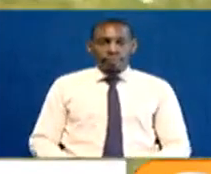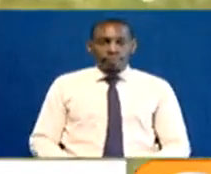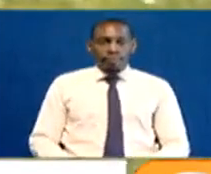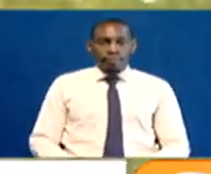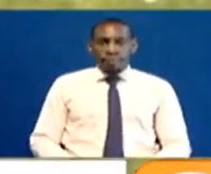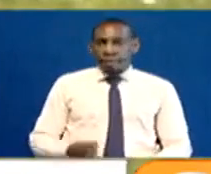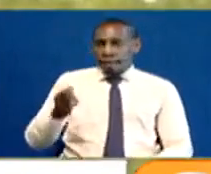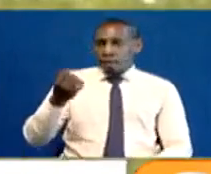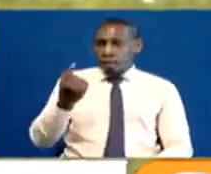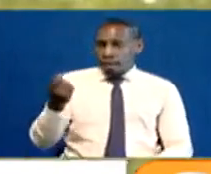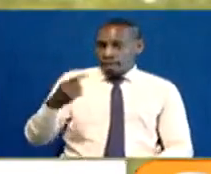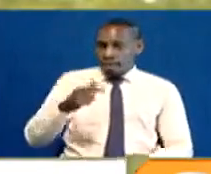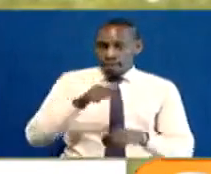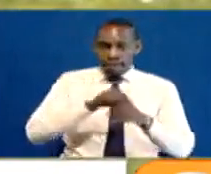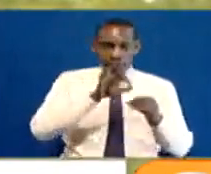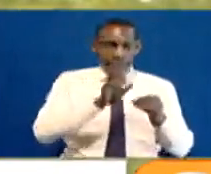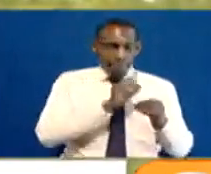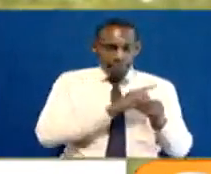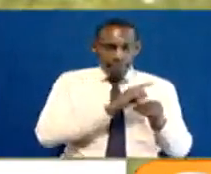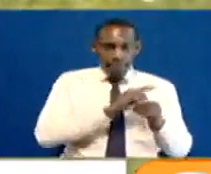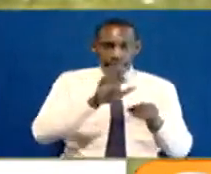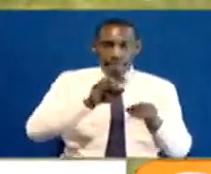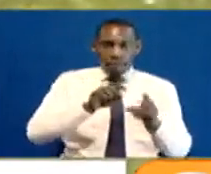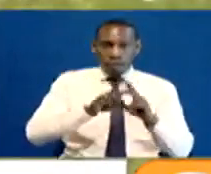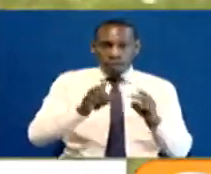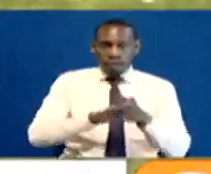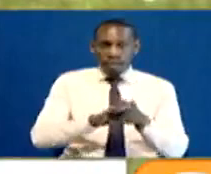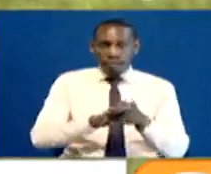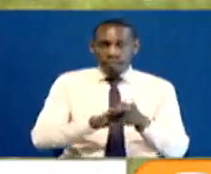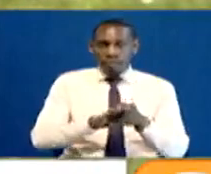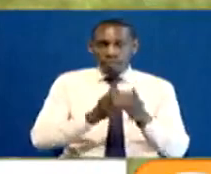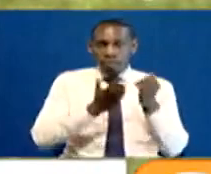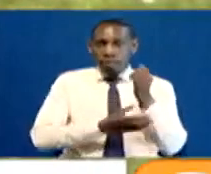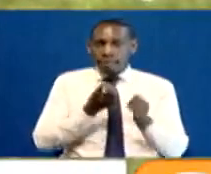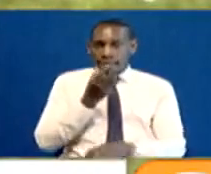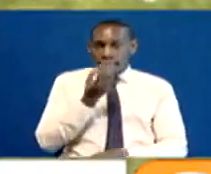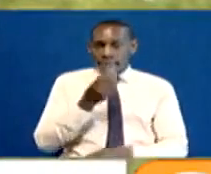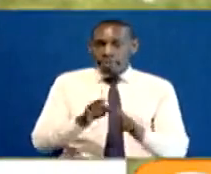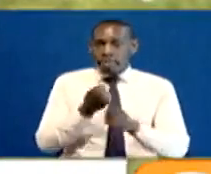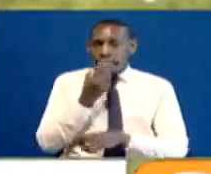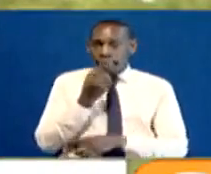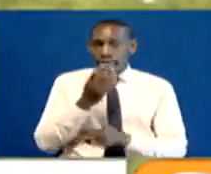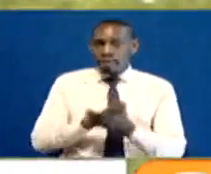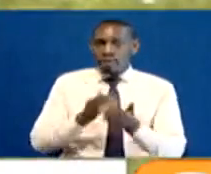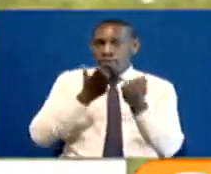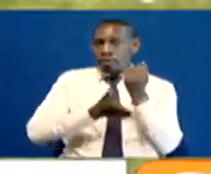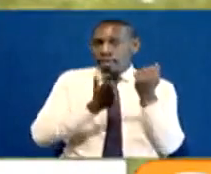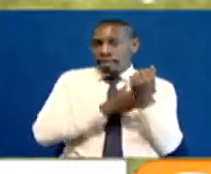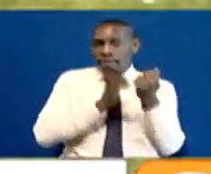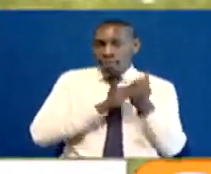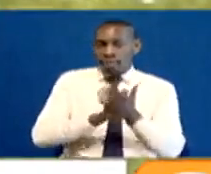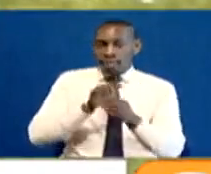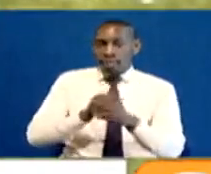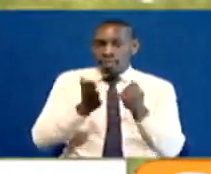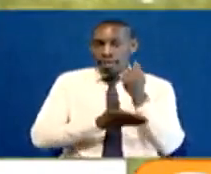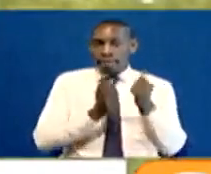Ukifika mwezi mmoja wakati umetransplant, unaanza kuchipuka maua. Na hayo maua ndio huwa tunavuna. Kivuna hayo